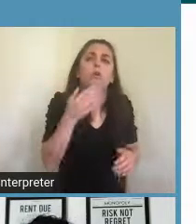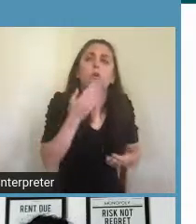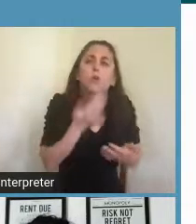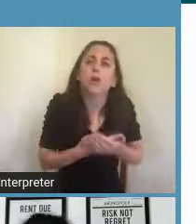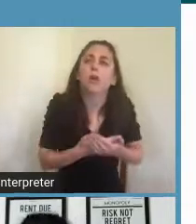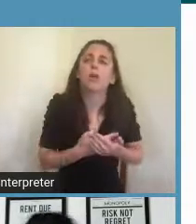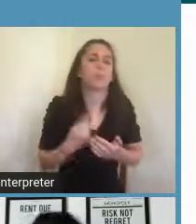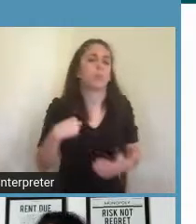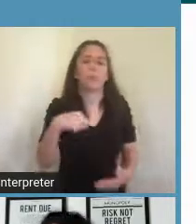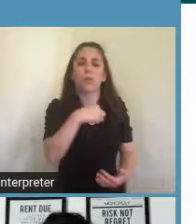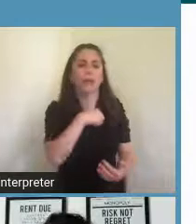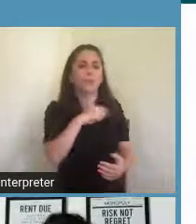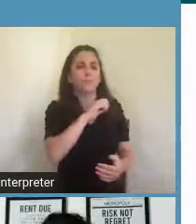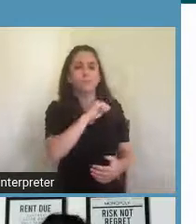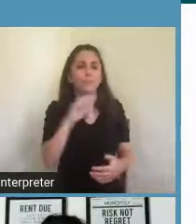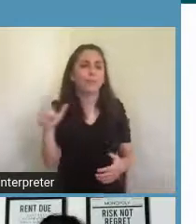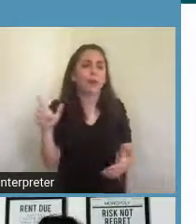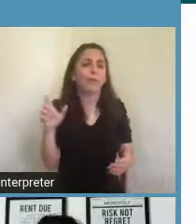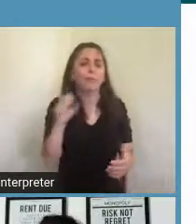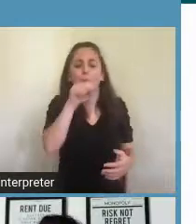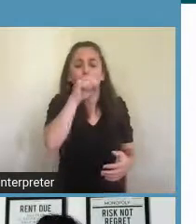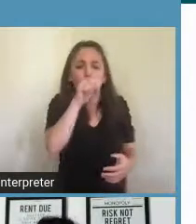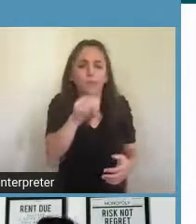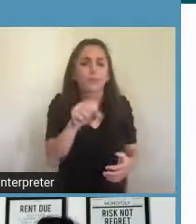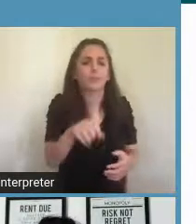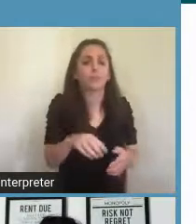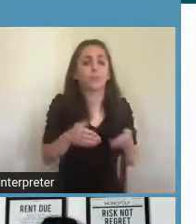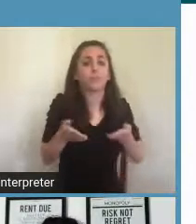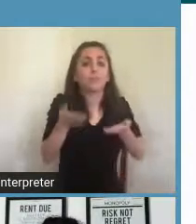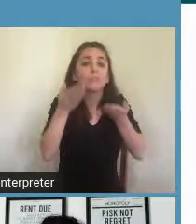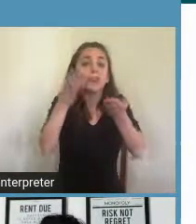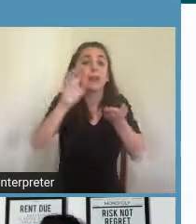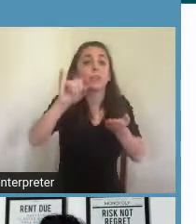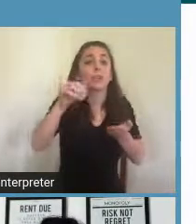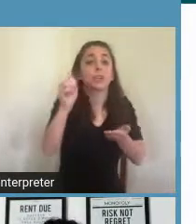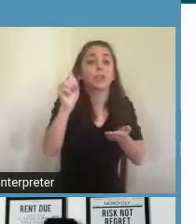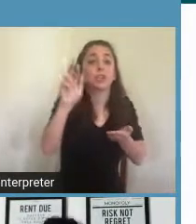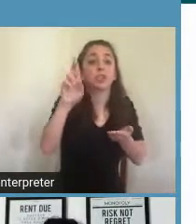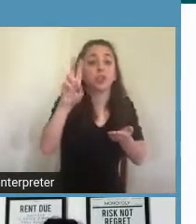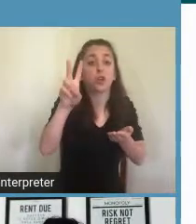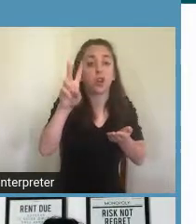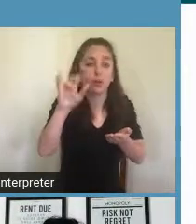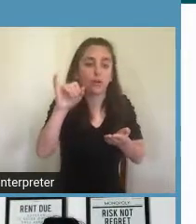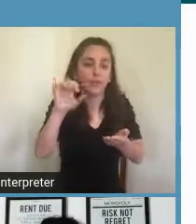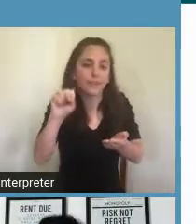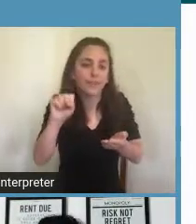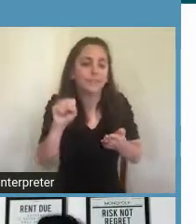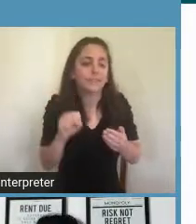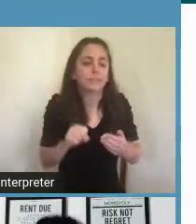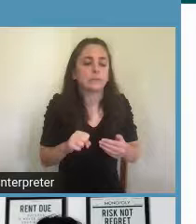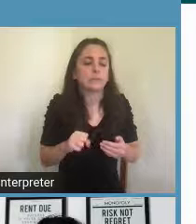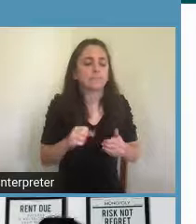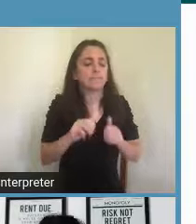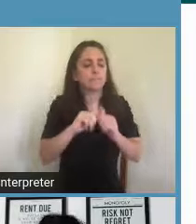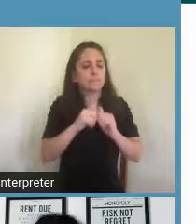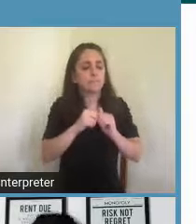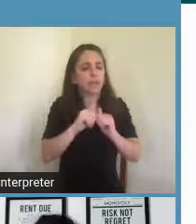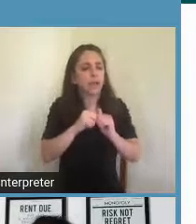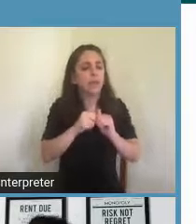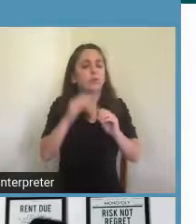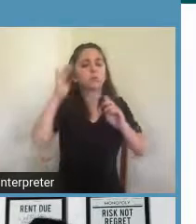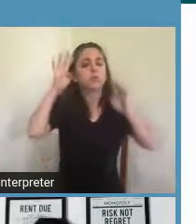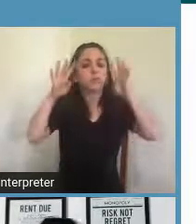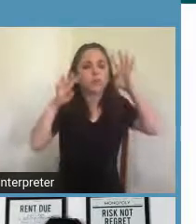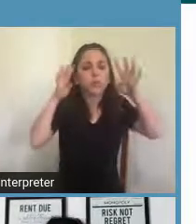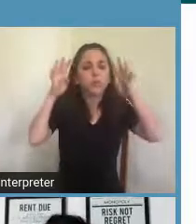So I would very much recommend Jarvis and thinking about what are we doing to ensure we are creating great descriptions to help